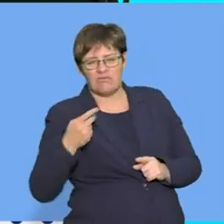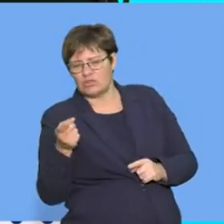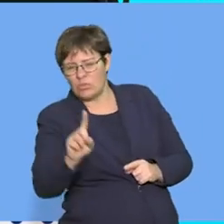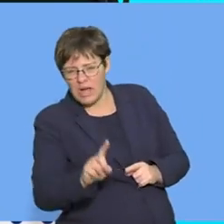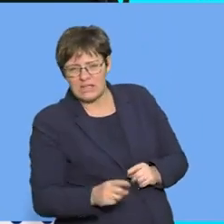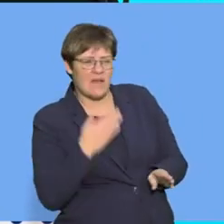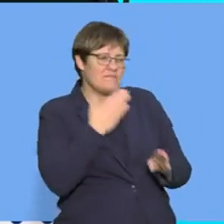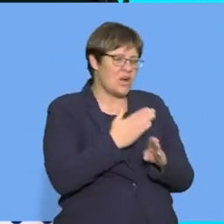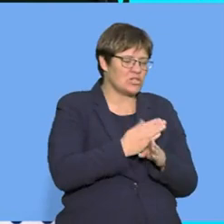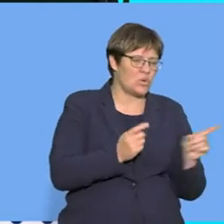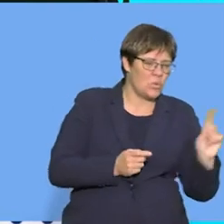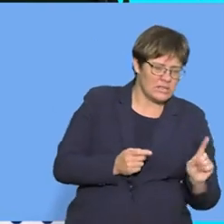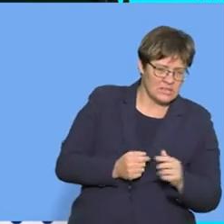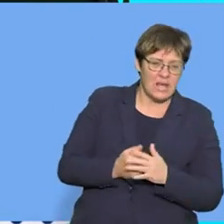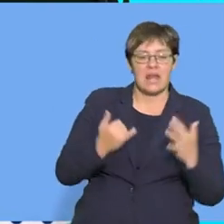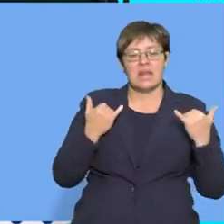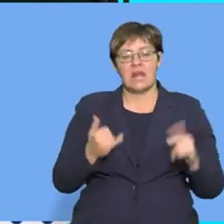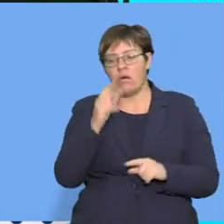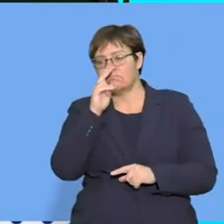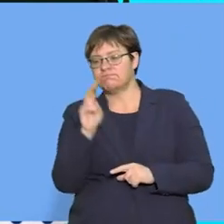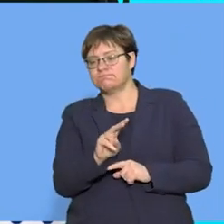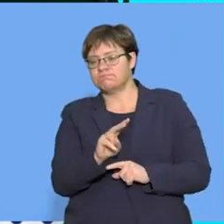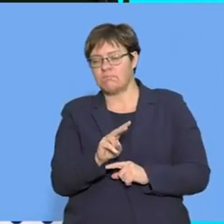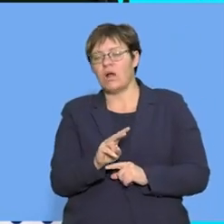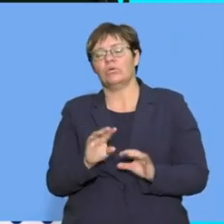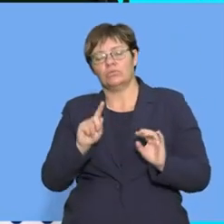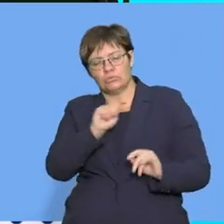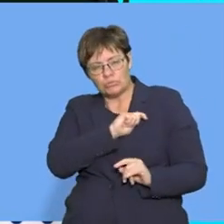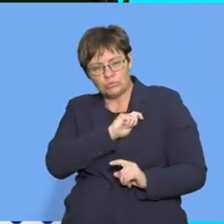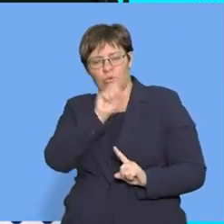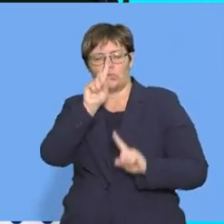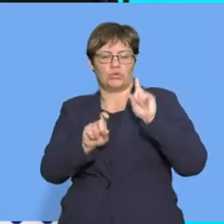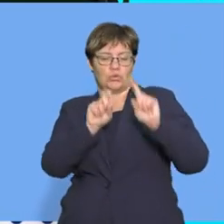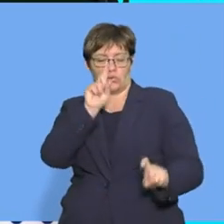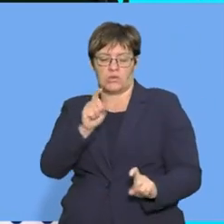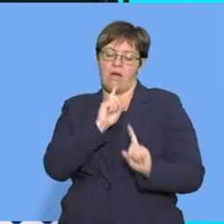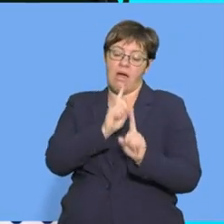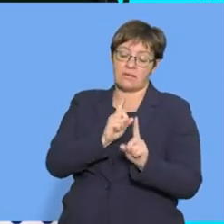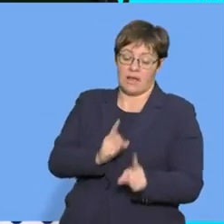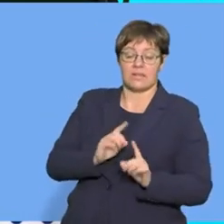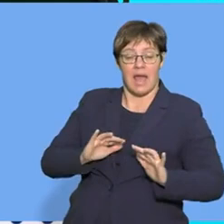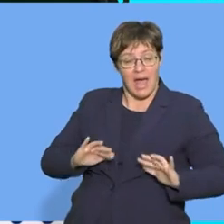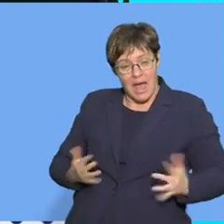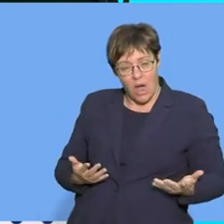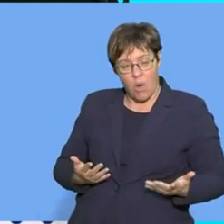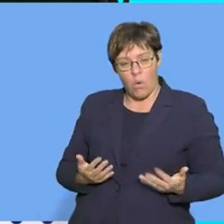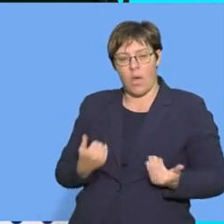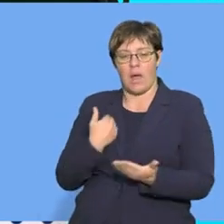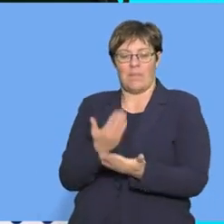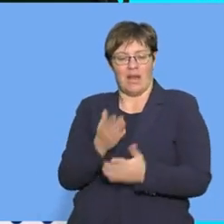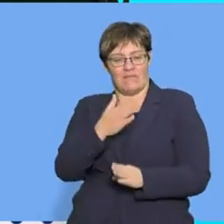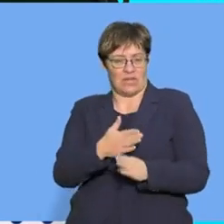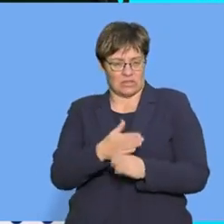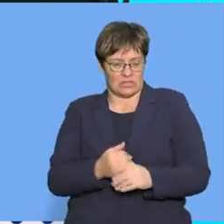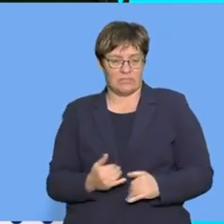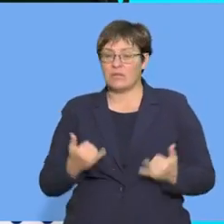what a function is. Now we are looking at the actual questions just to see how to actually talk about these functions. But